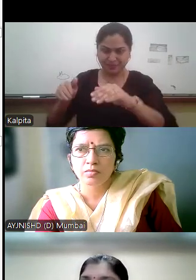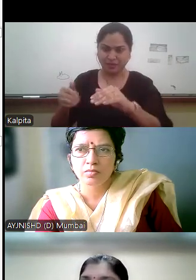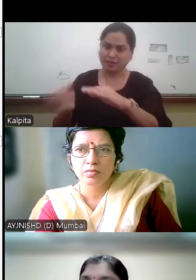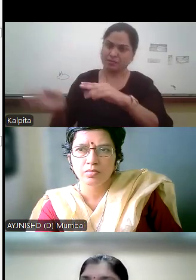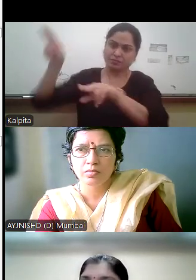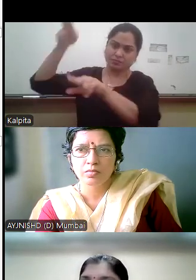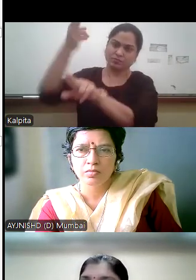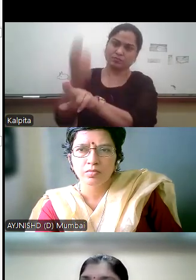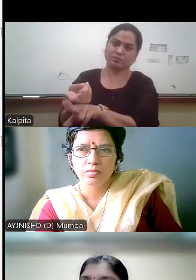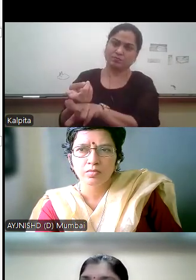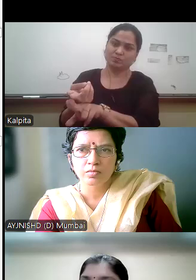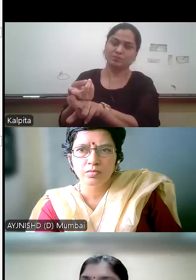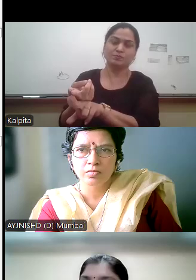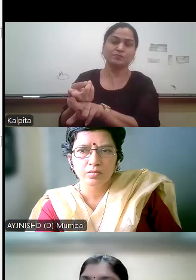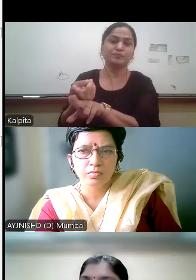now.